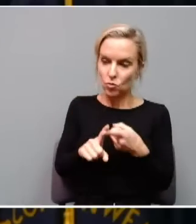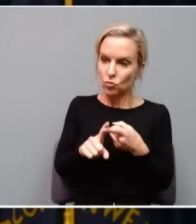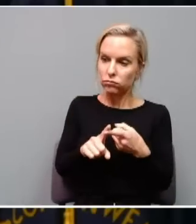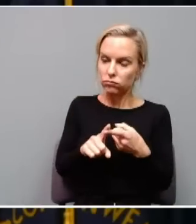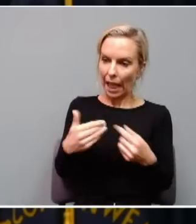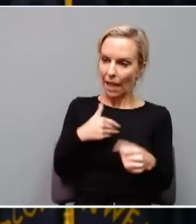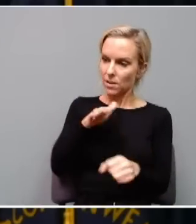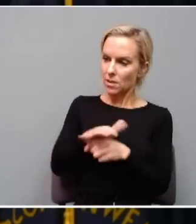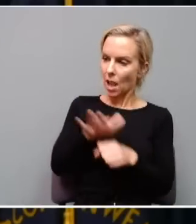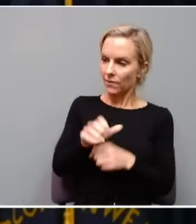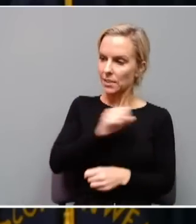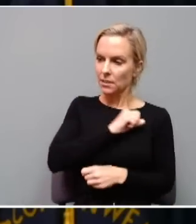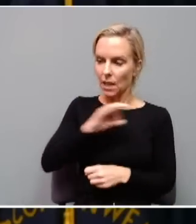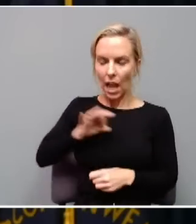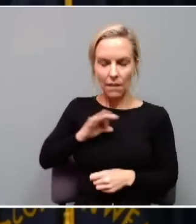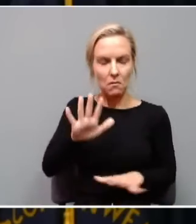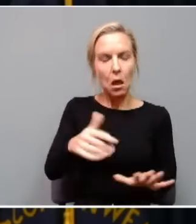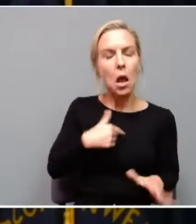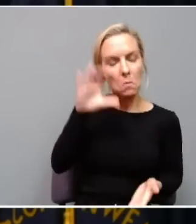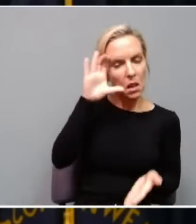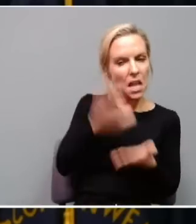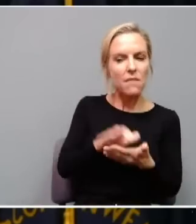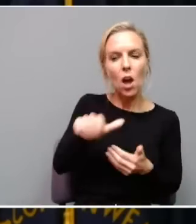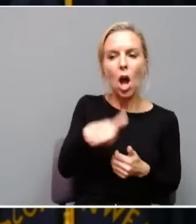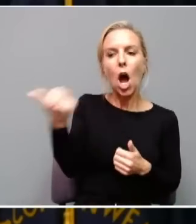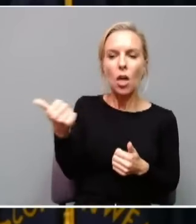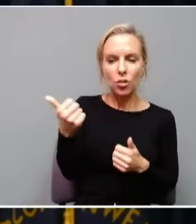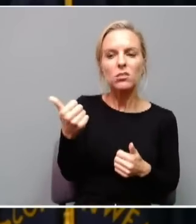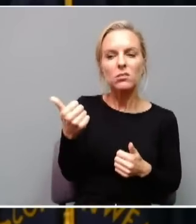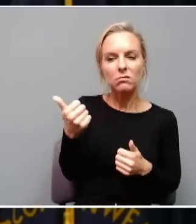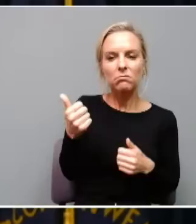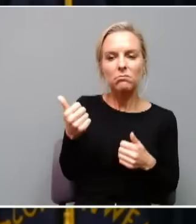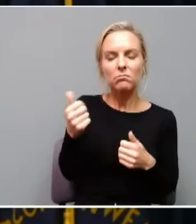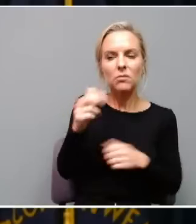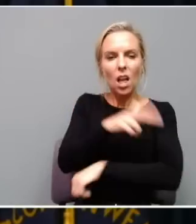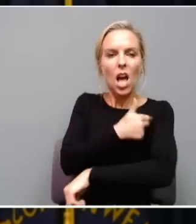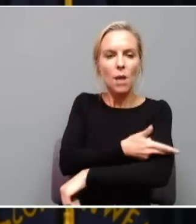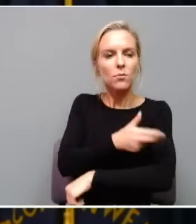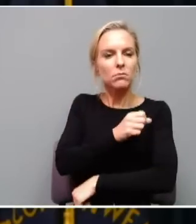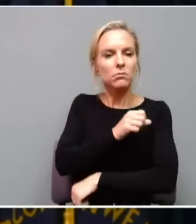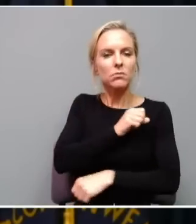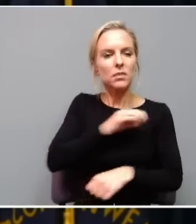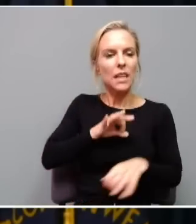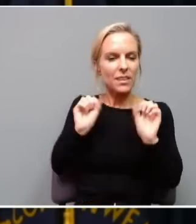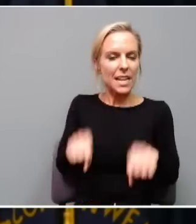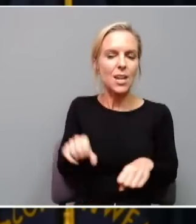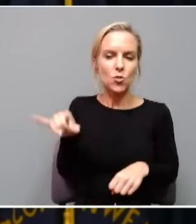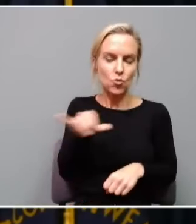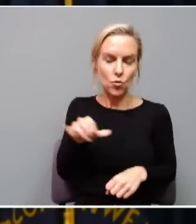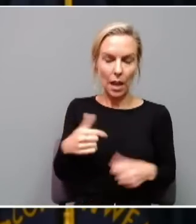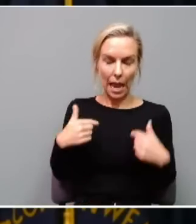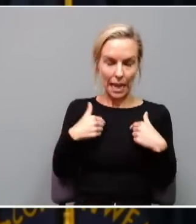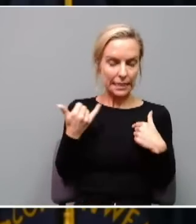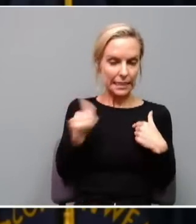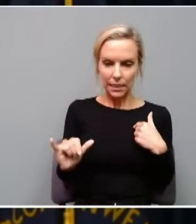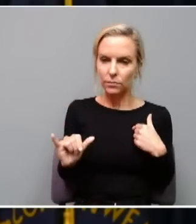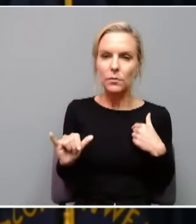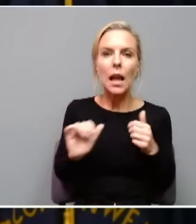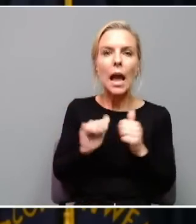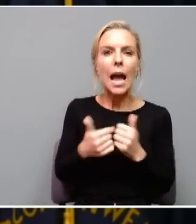I believe that others can too. And I still, how do we